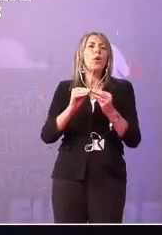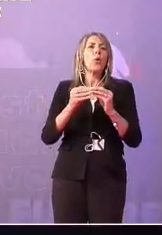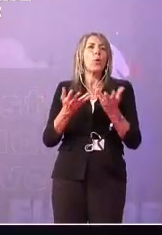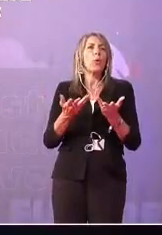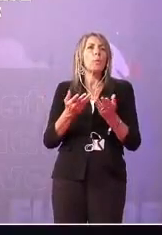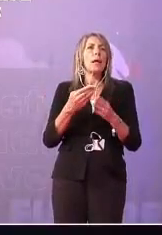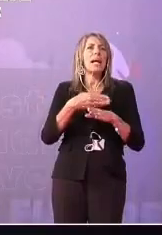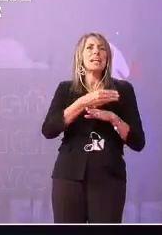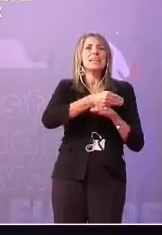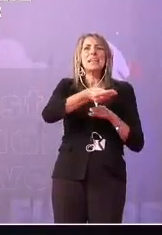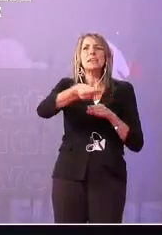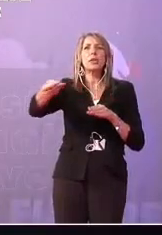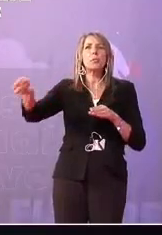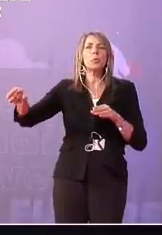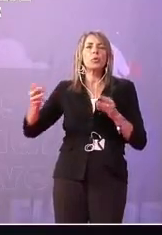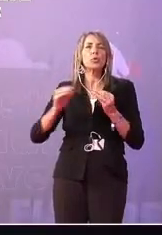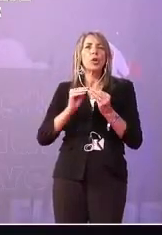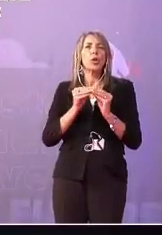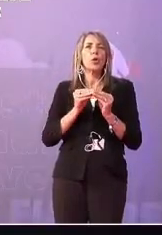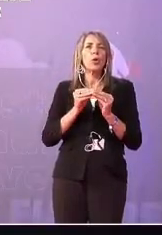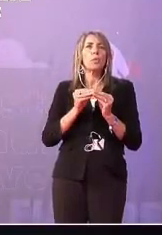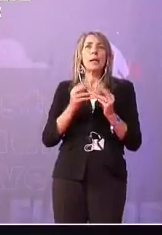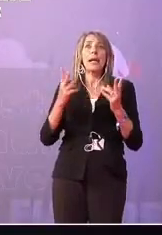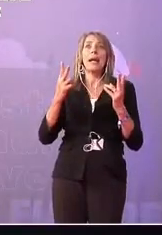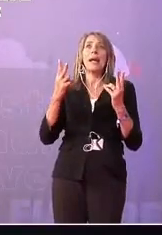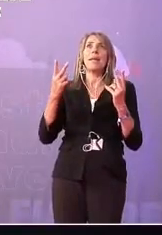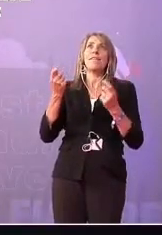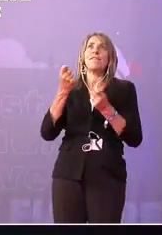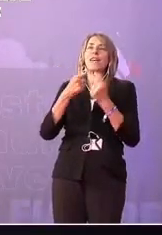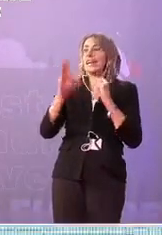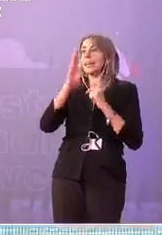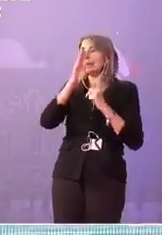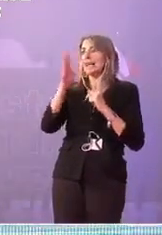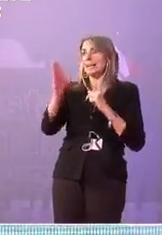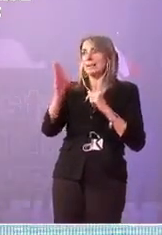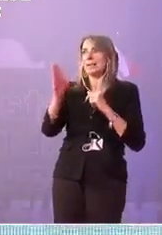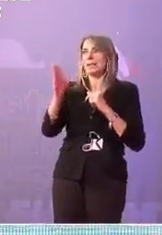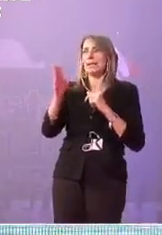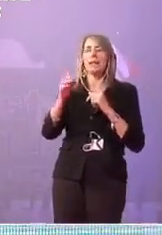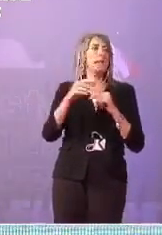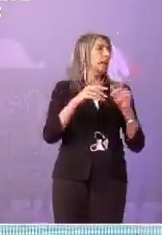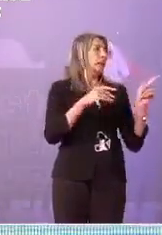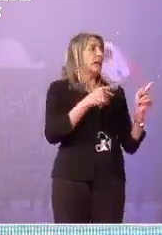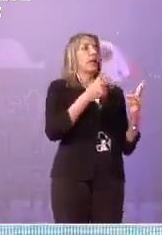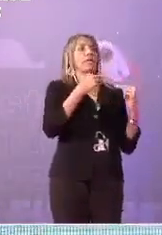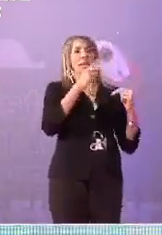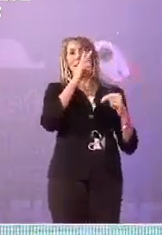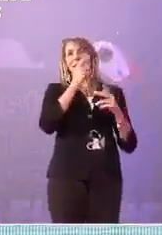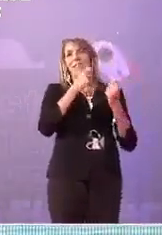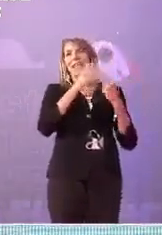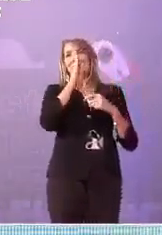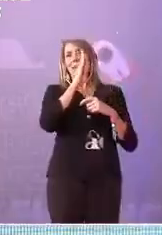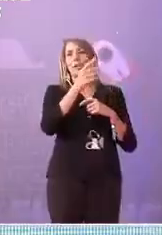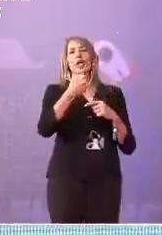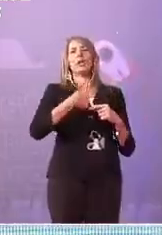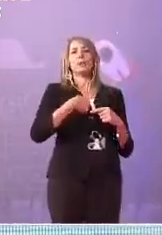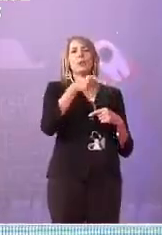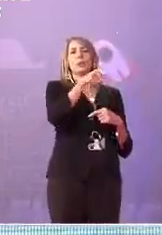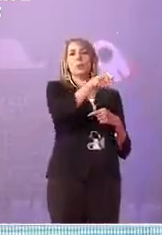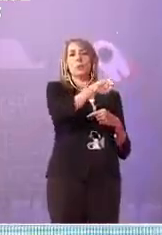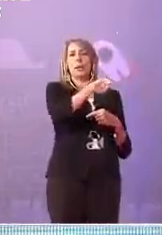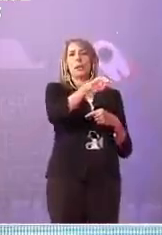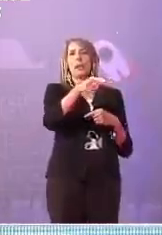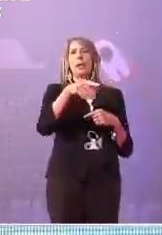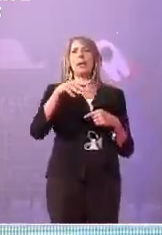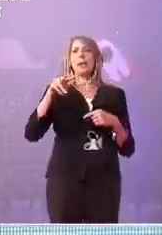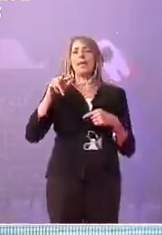No, the direct sale are for the B2B, because of course these aircraft are also owned from a fly